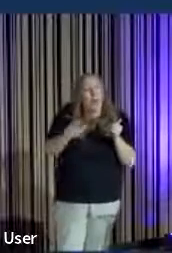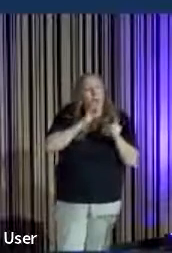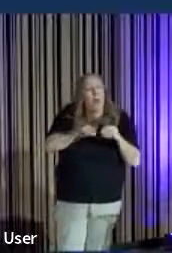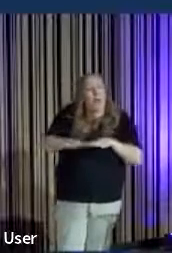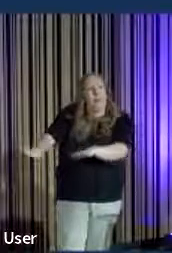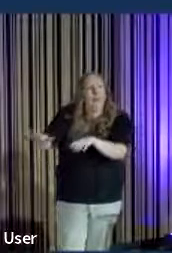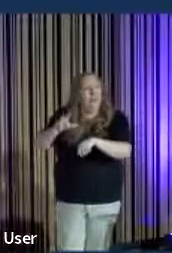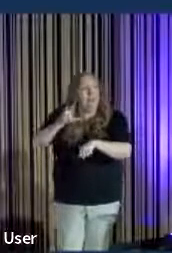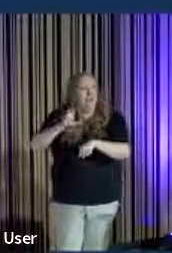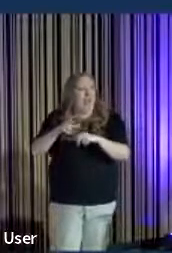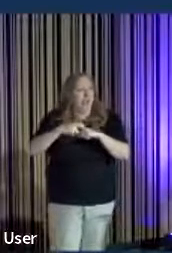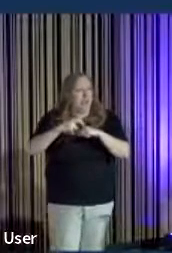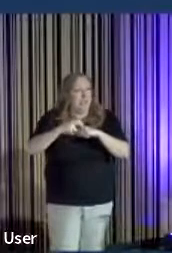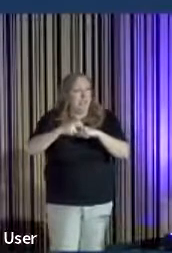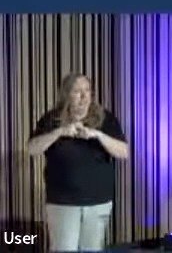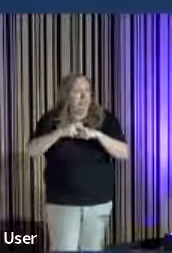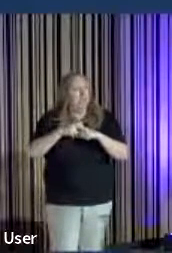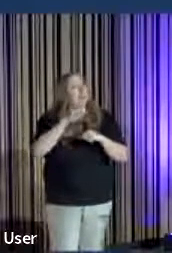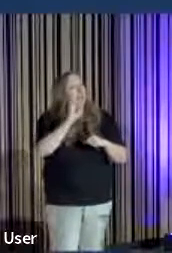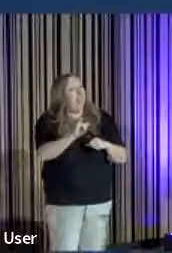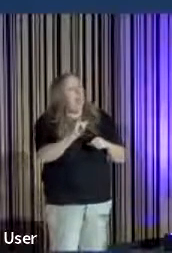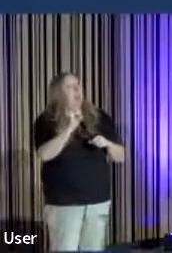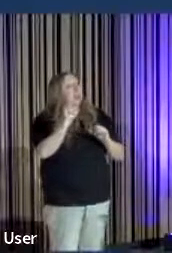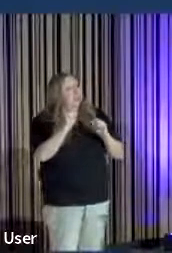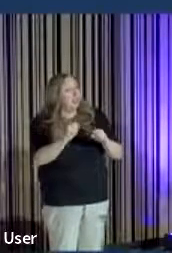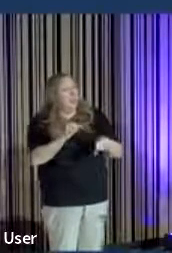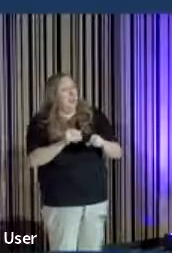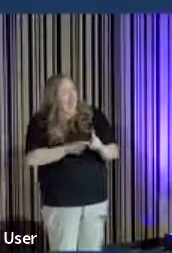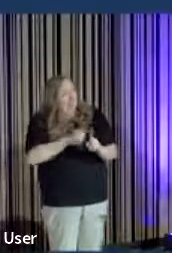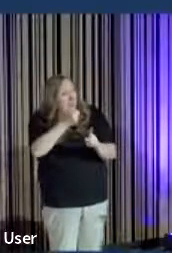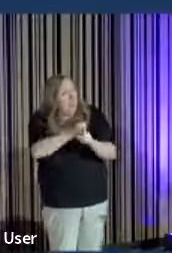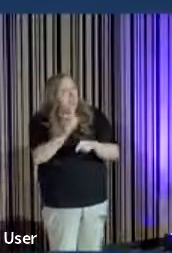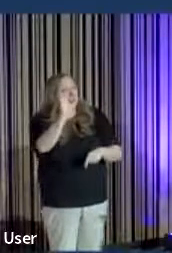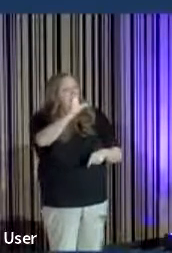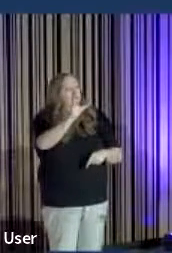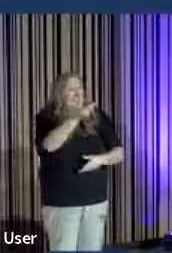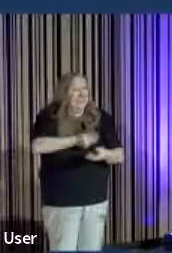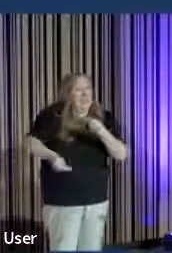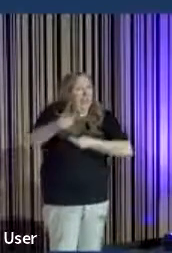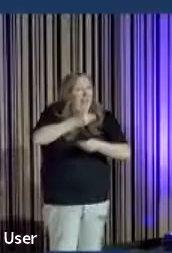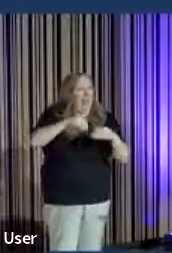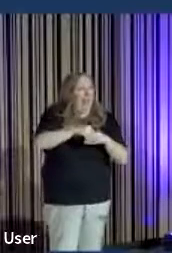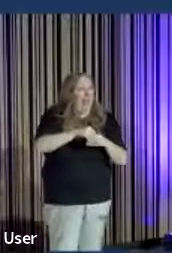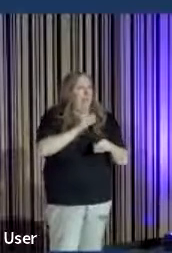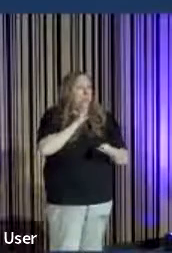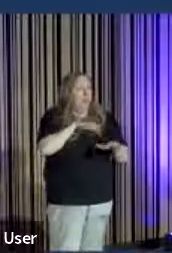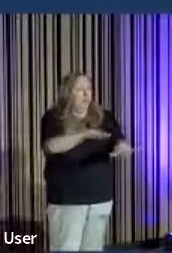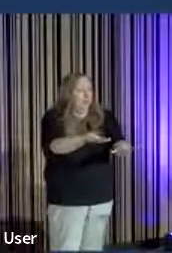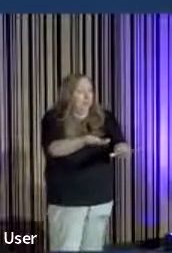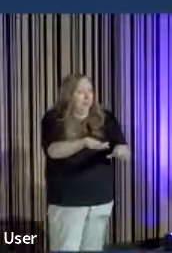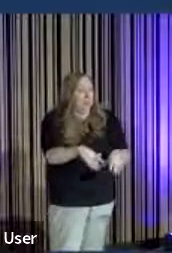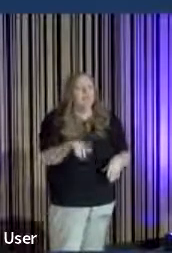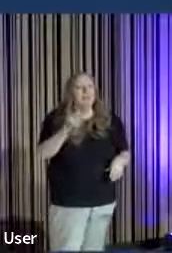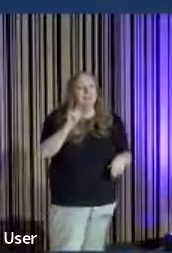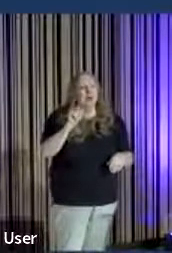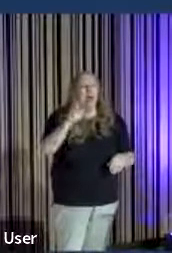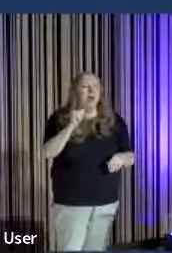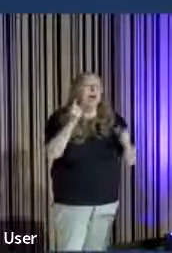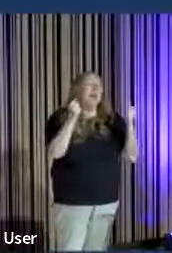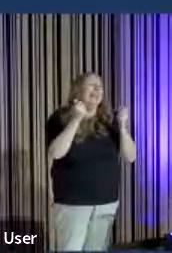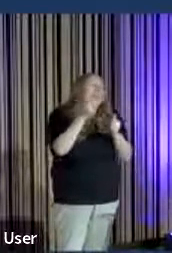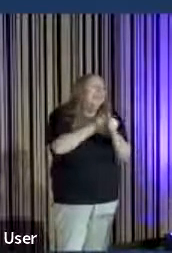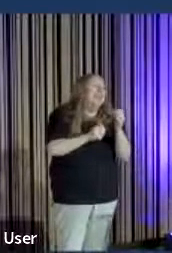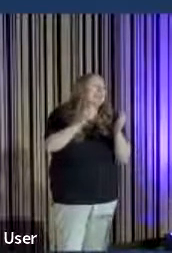could impact carbon cycling in the oceans. And the exciting thing is in Tara, every paper has many co-first authors. So this